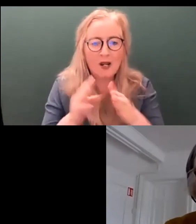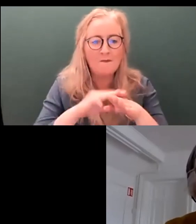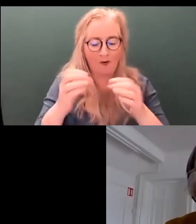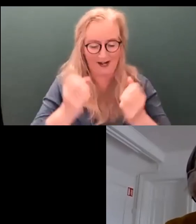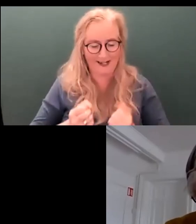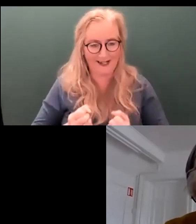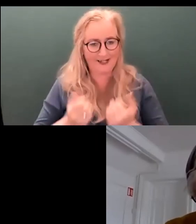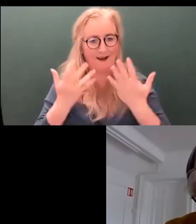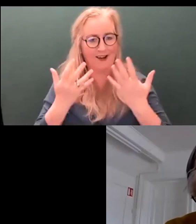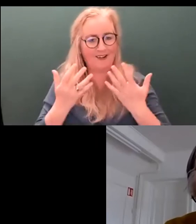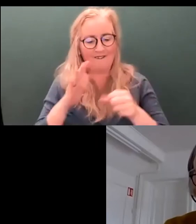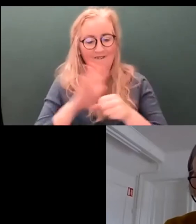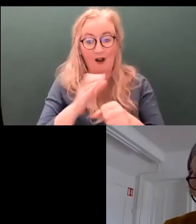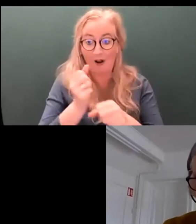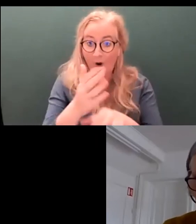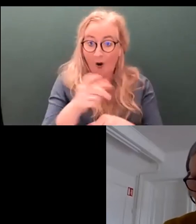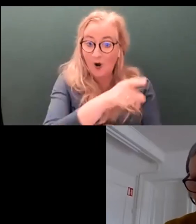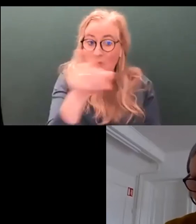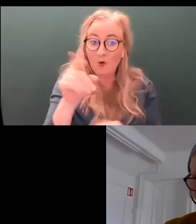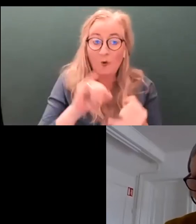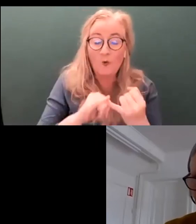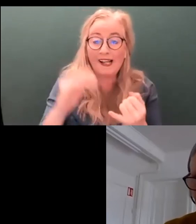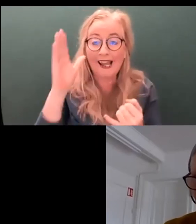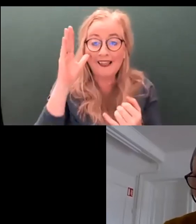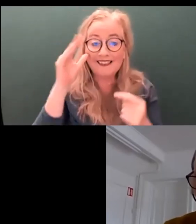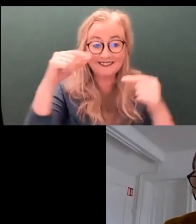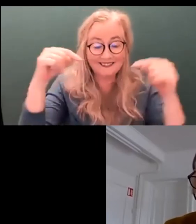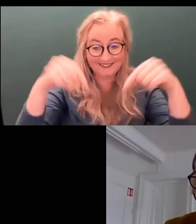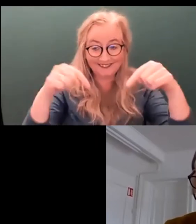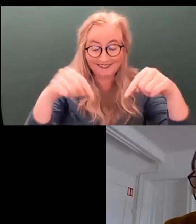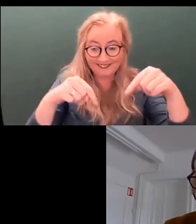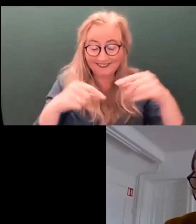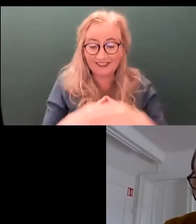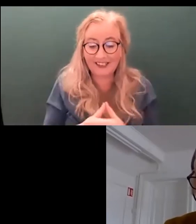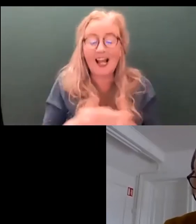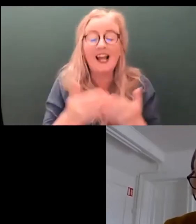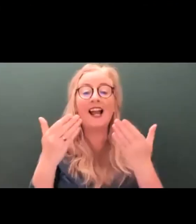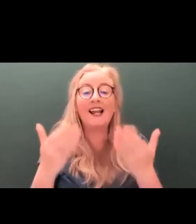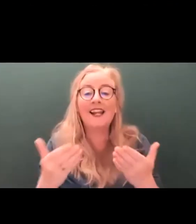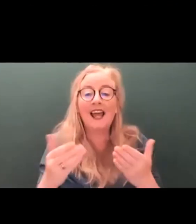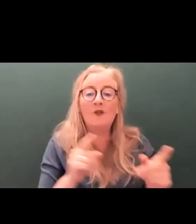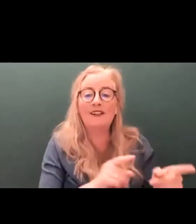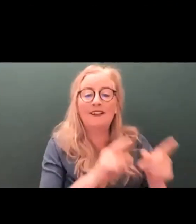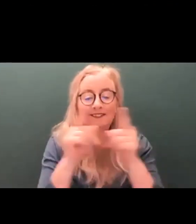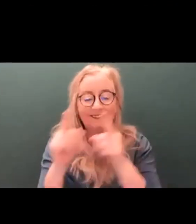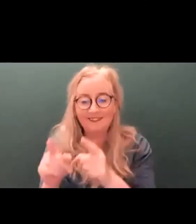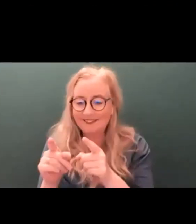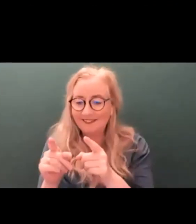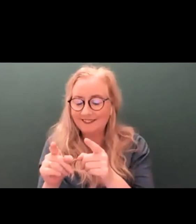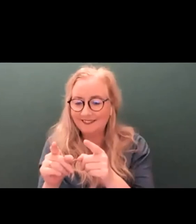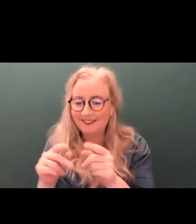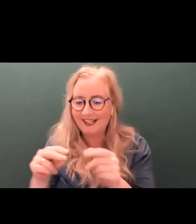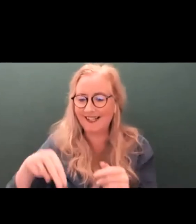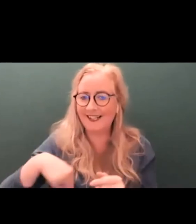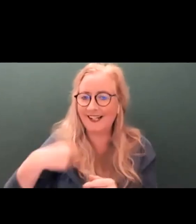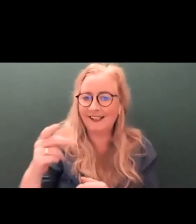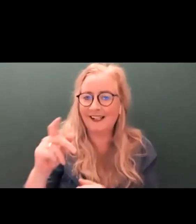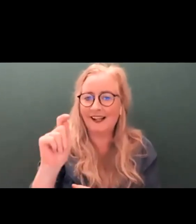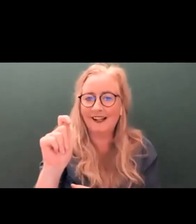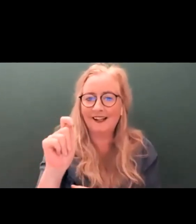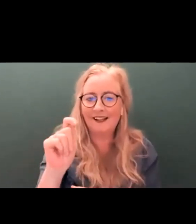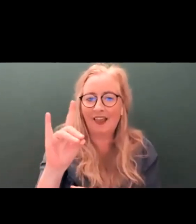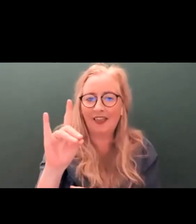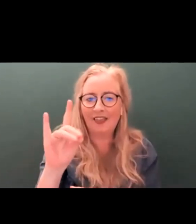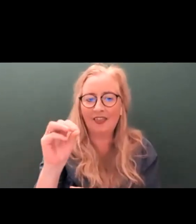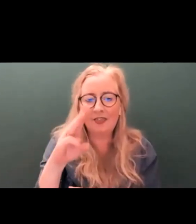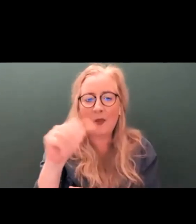for all of you listening in. And we're now going to hear from Tomás Devery. And